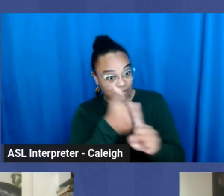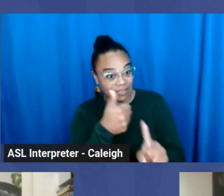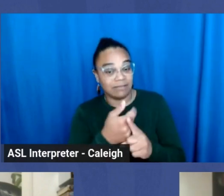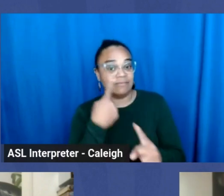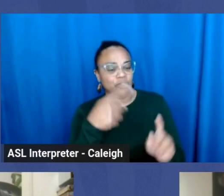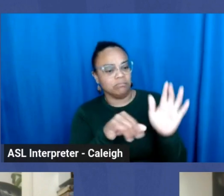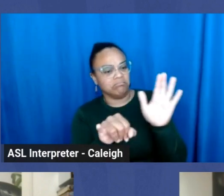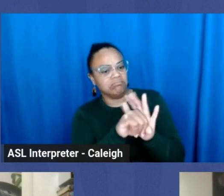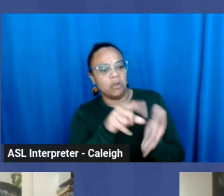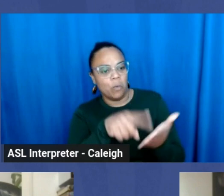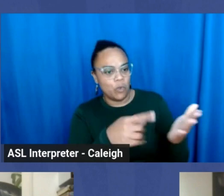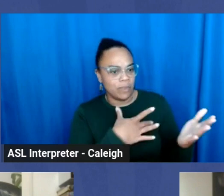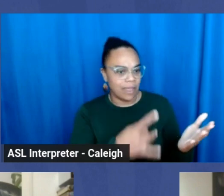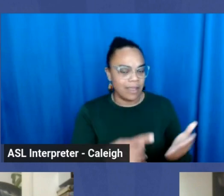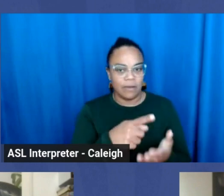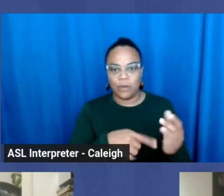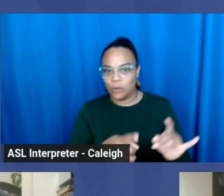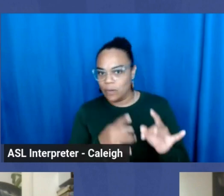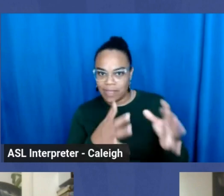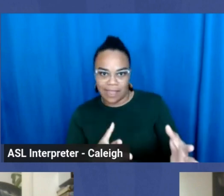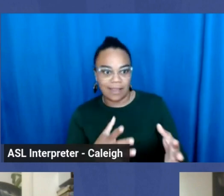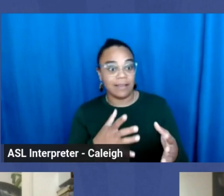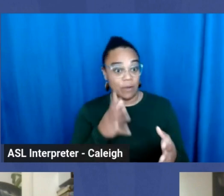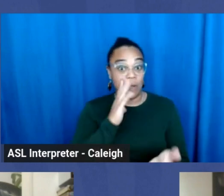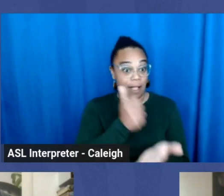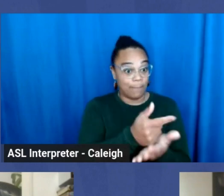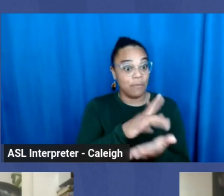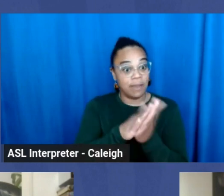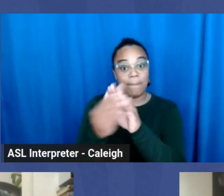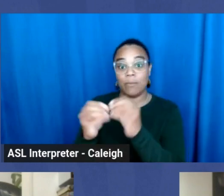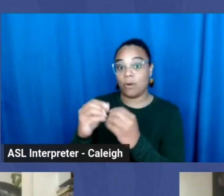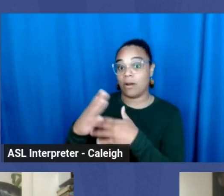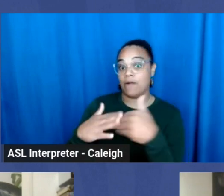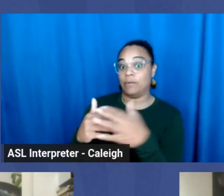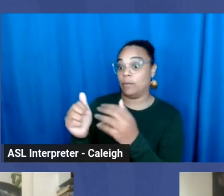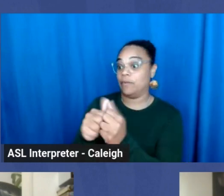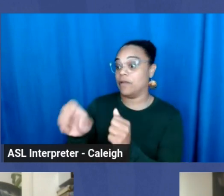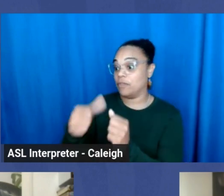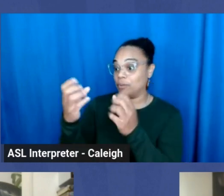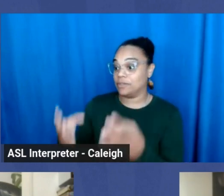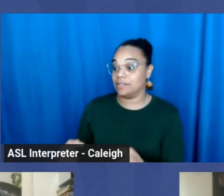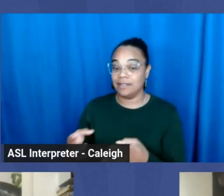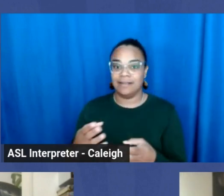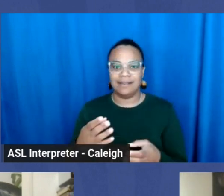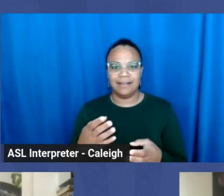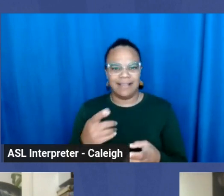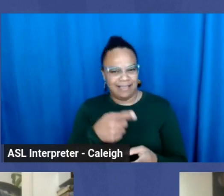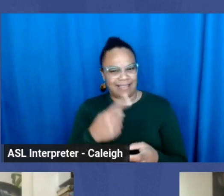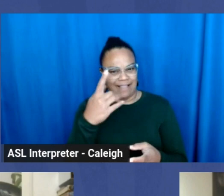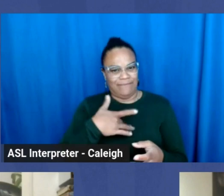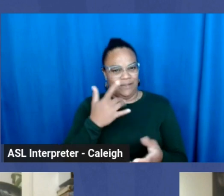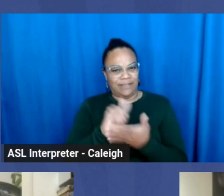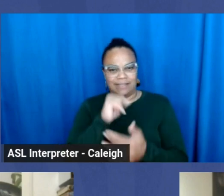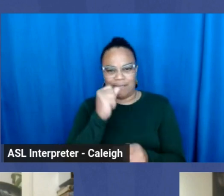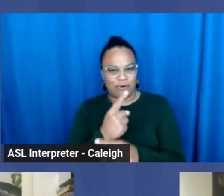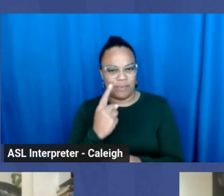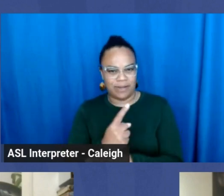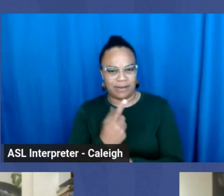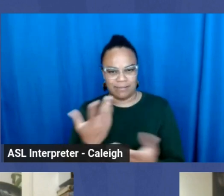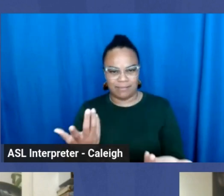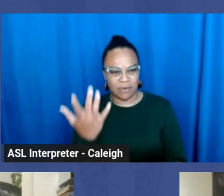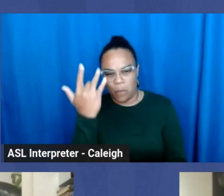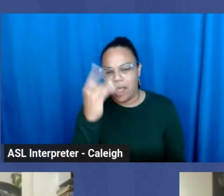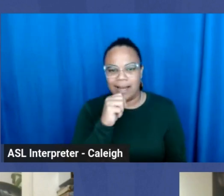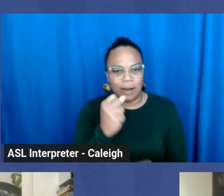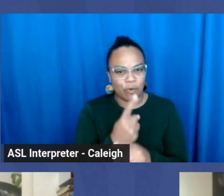more comfortable in a different setting, that's inappropriate. Why? I'm over the age of 18. I'm an adult in your eyes.